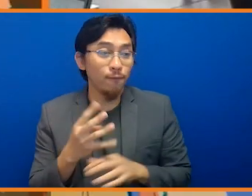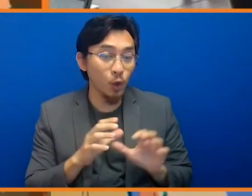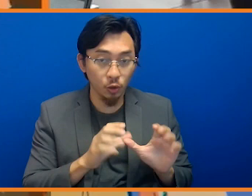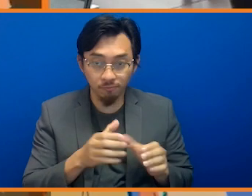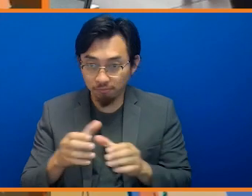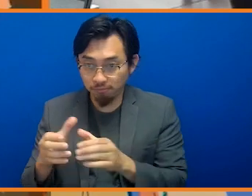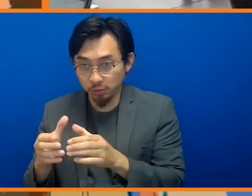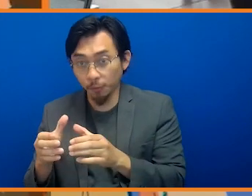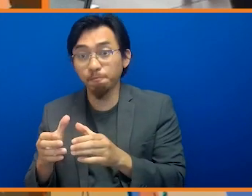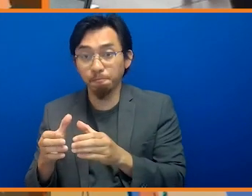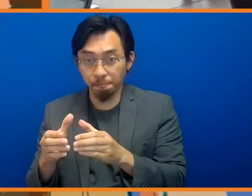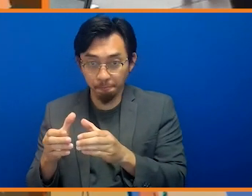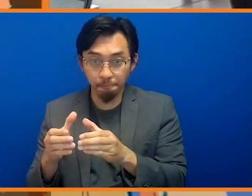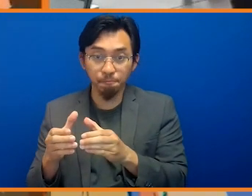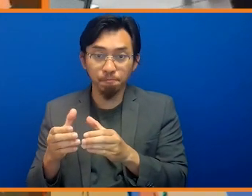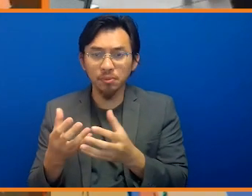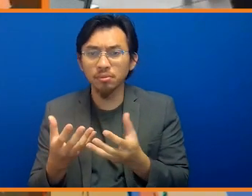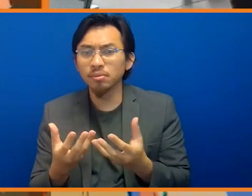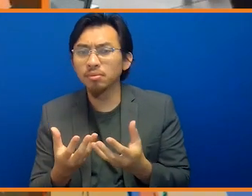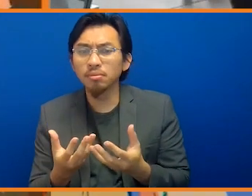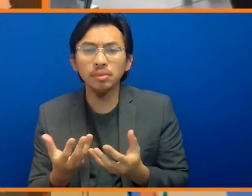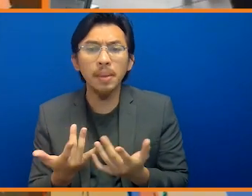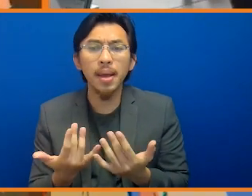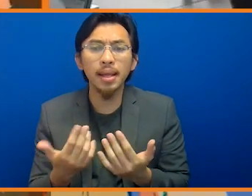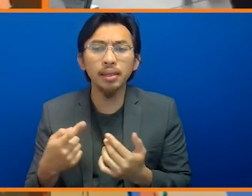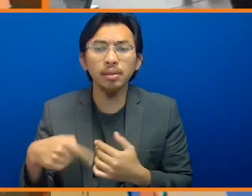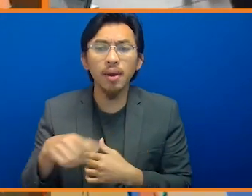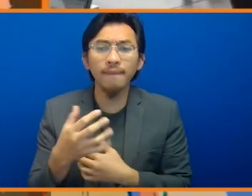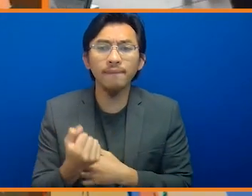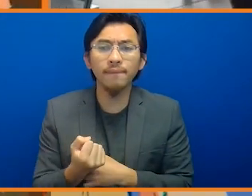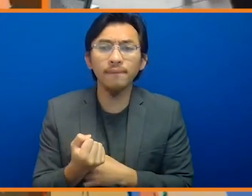group breakout room. How many group we have? 5 or 4?